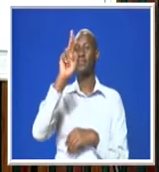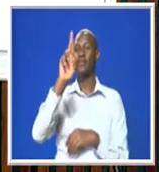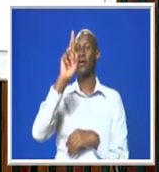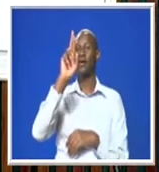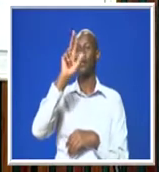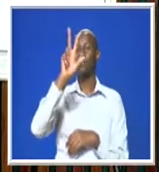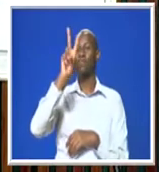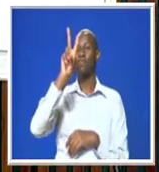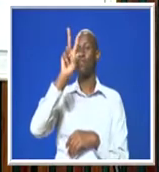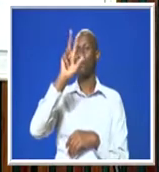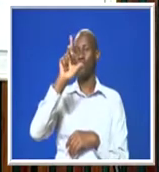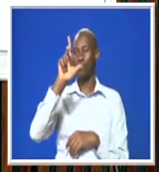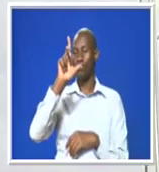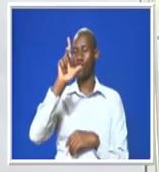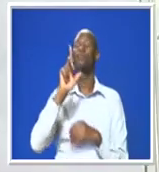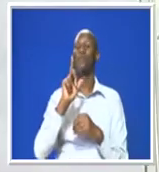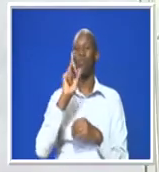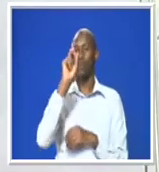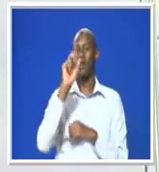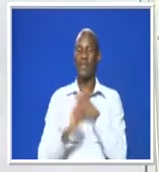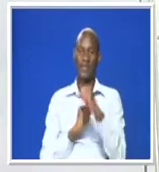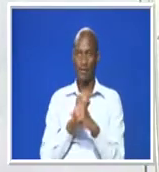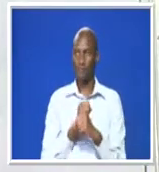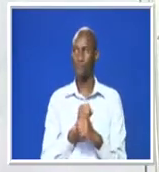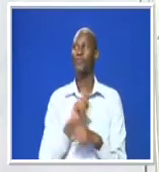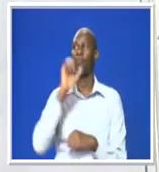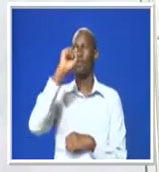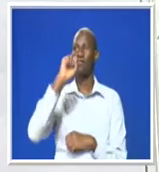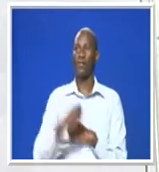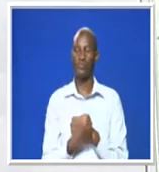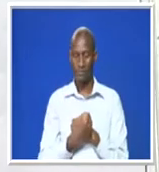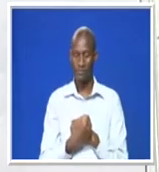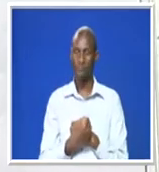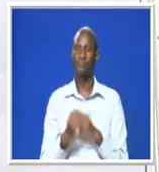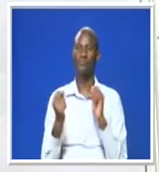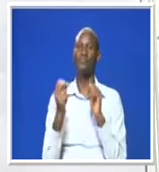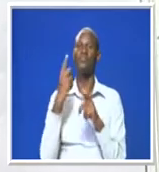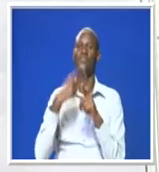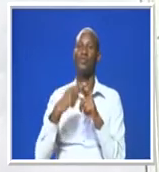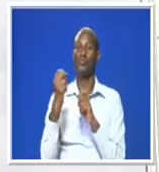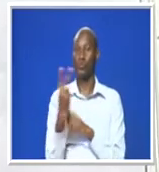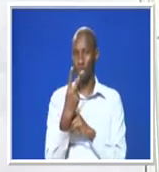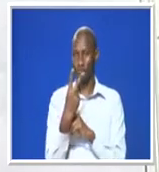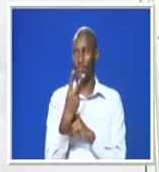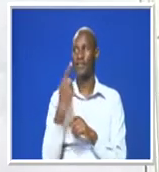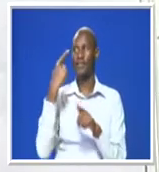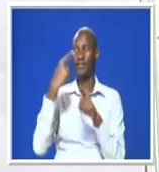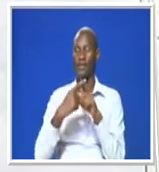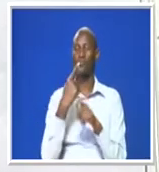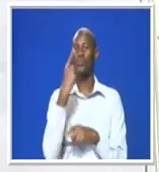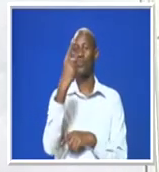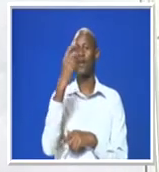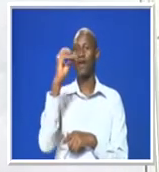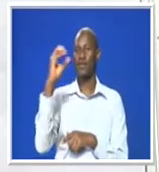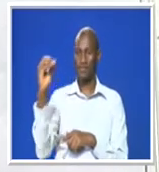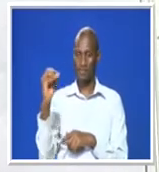is 1 year. And this will be 5,000 times 12 over 100,